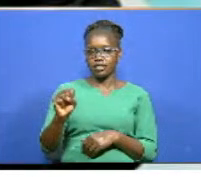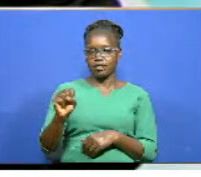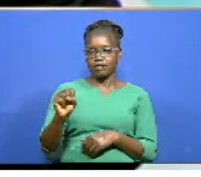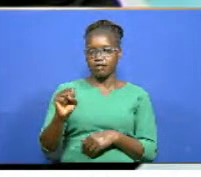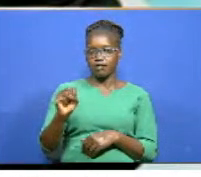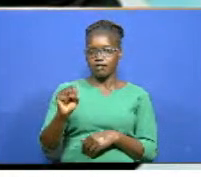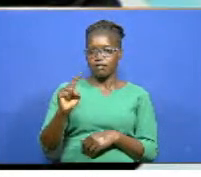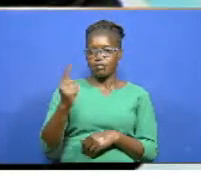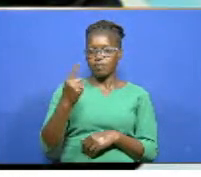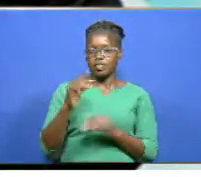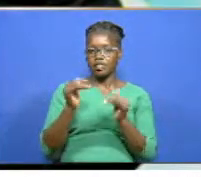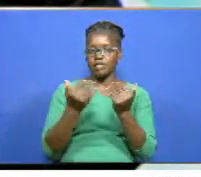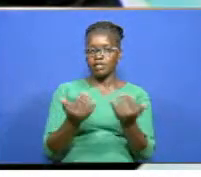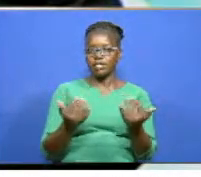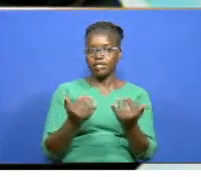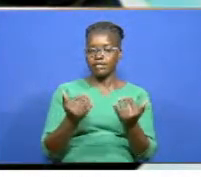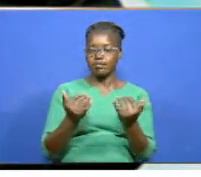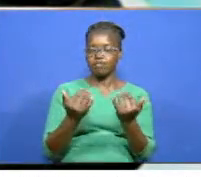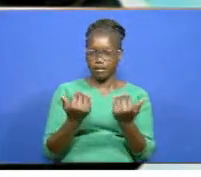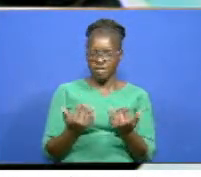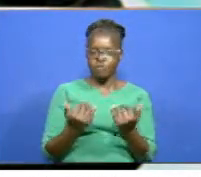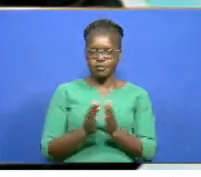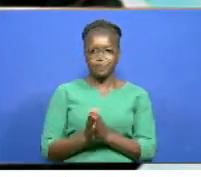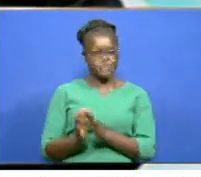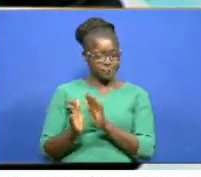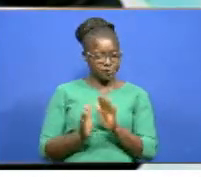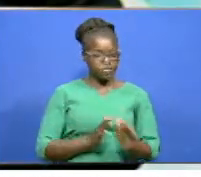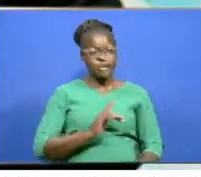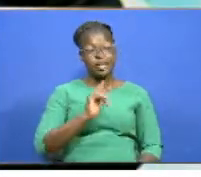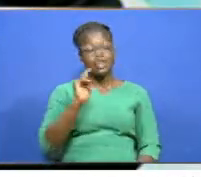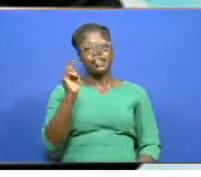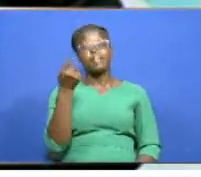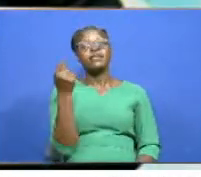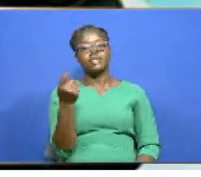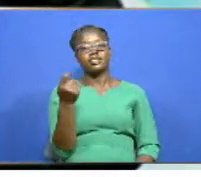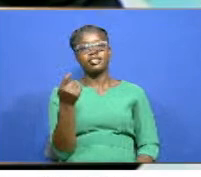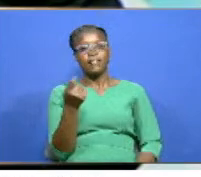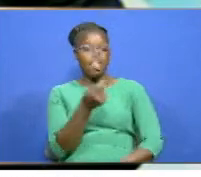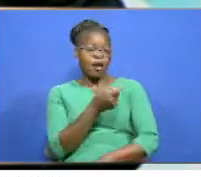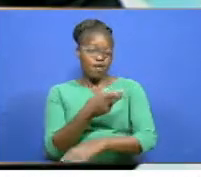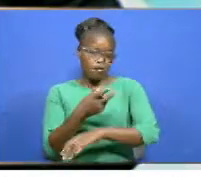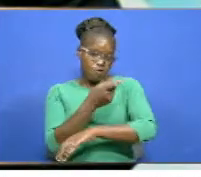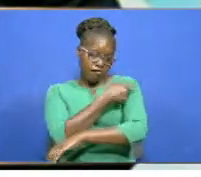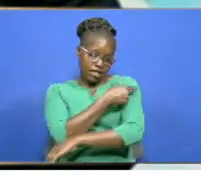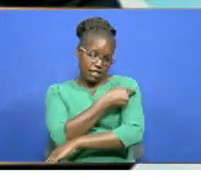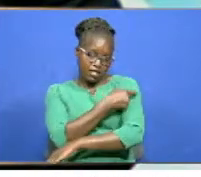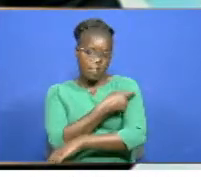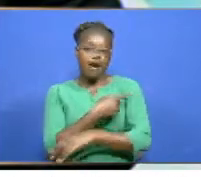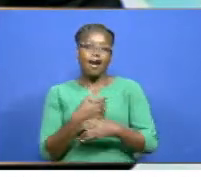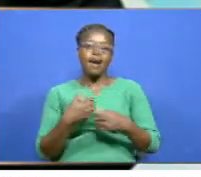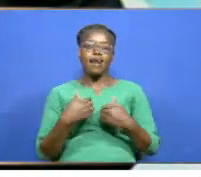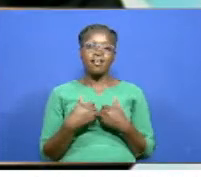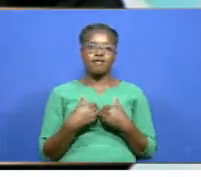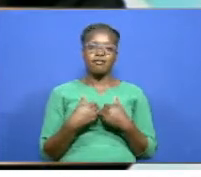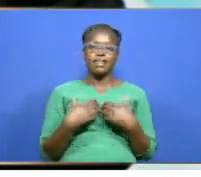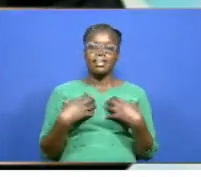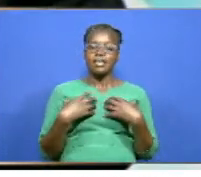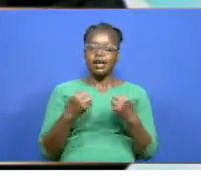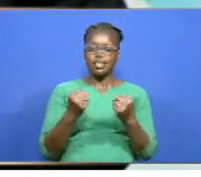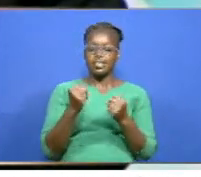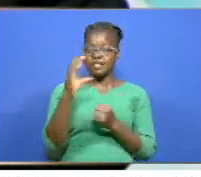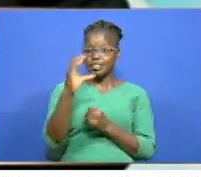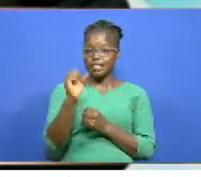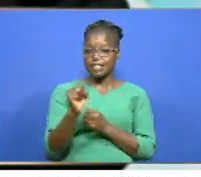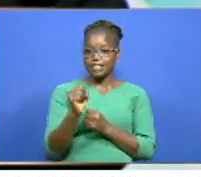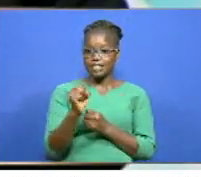of all go to the newest thing in town. Kenya has the vaccine, and health CS did talk about that being the first batch,